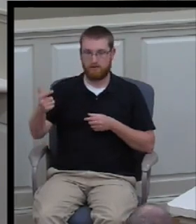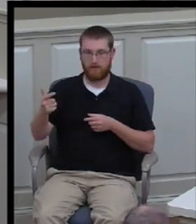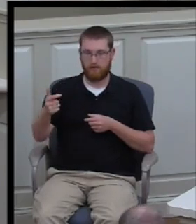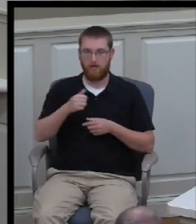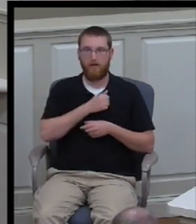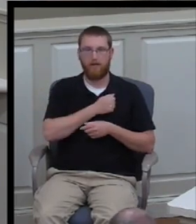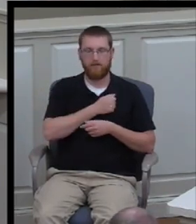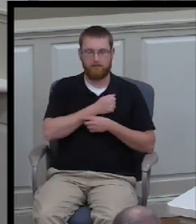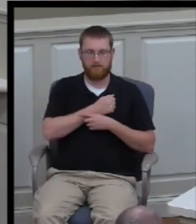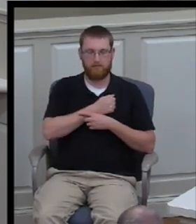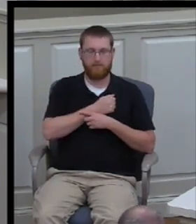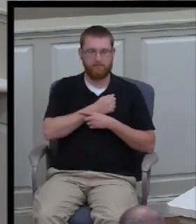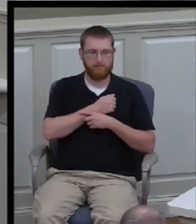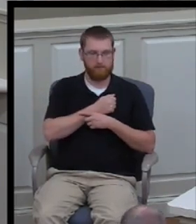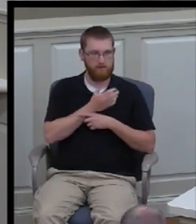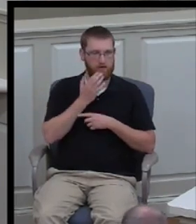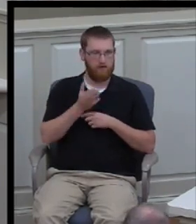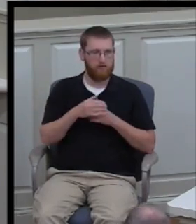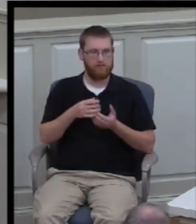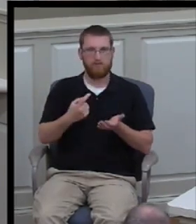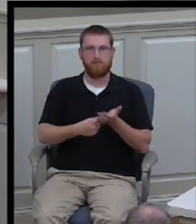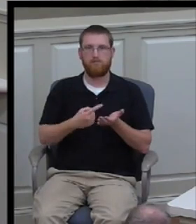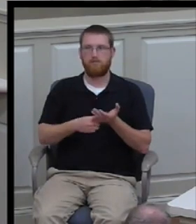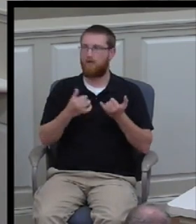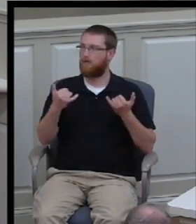Second. Commissioner Atkins, thank you. Discussion?